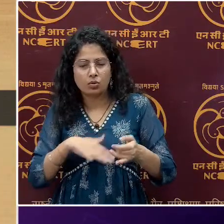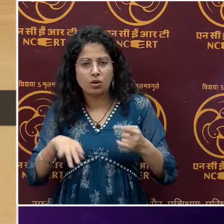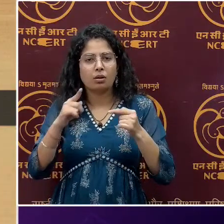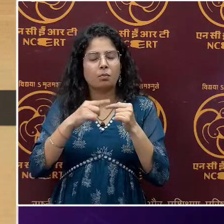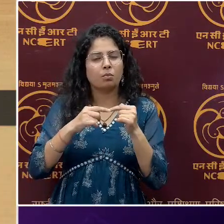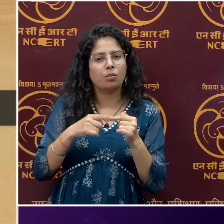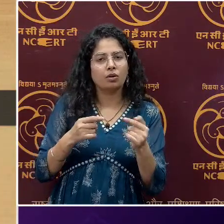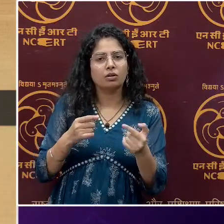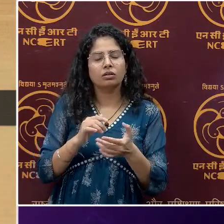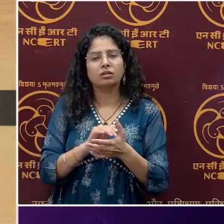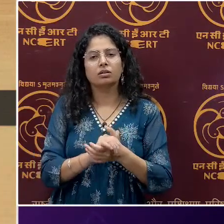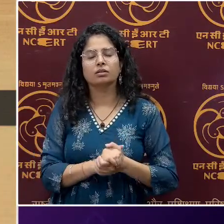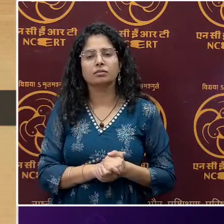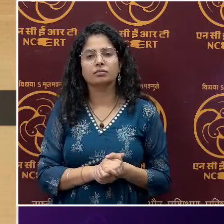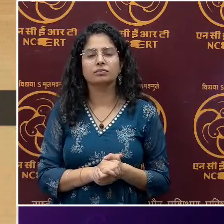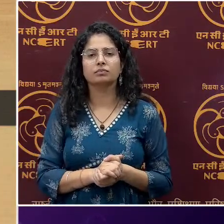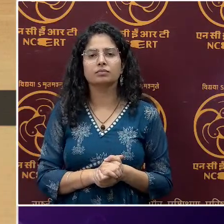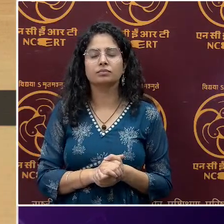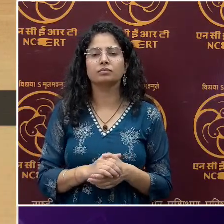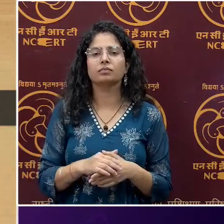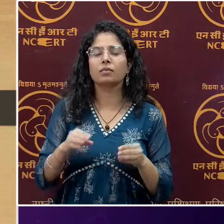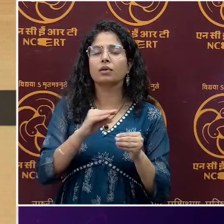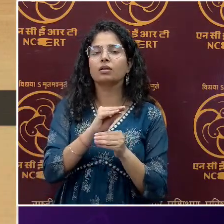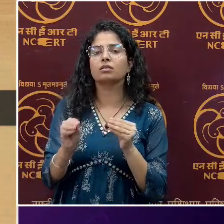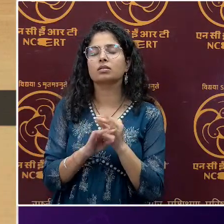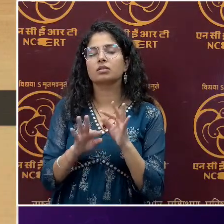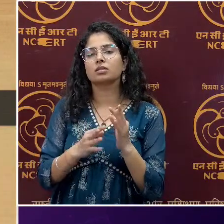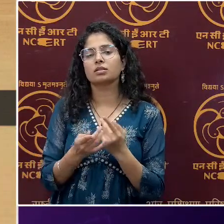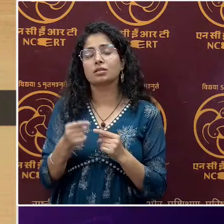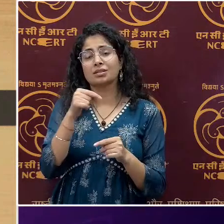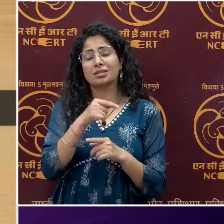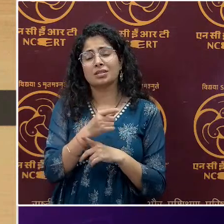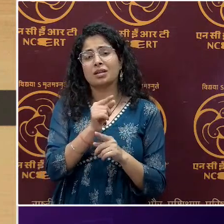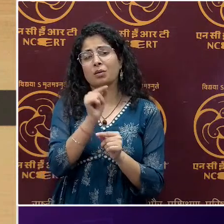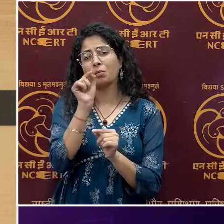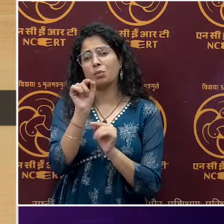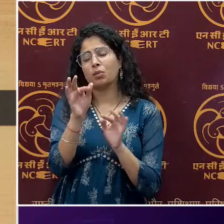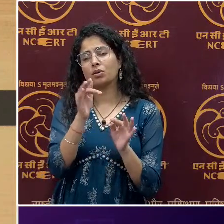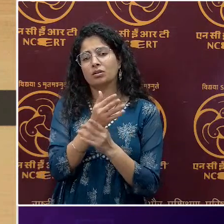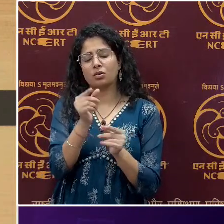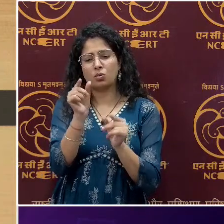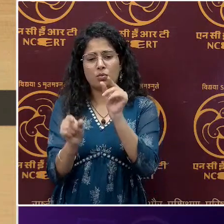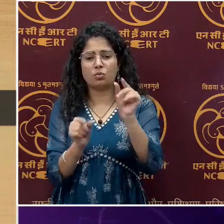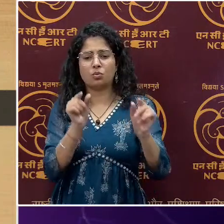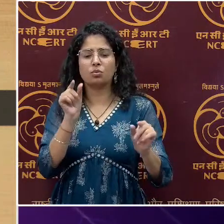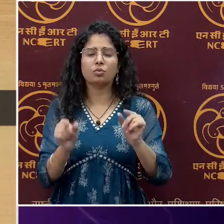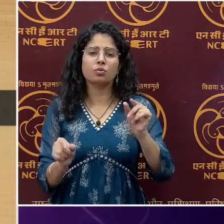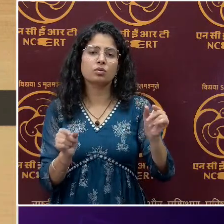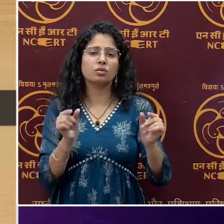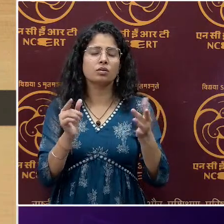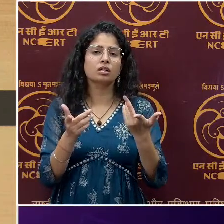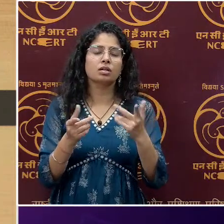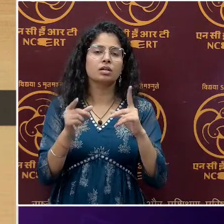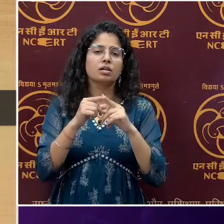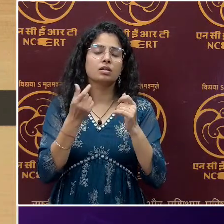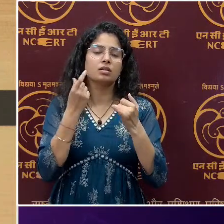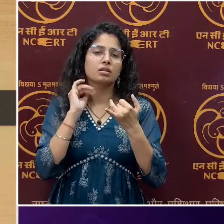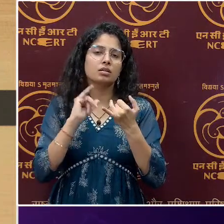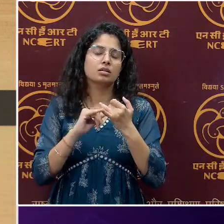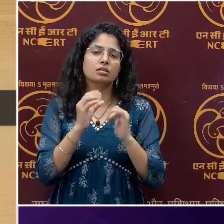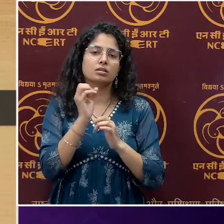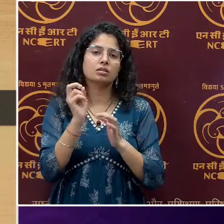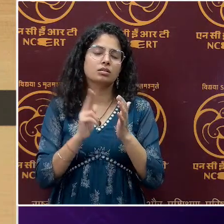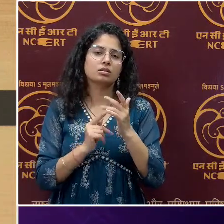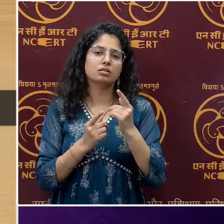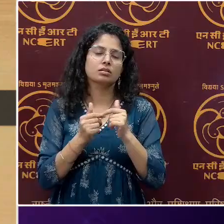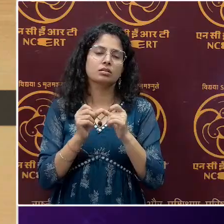political disparities. And also ma'am, there is one thing that people are very much discontented because of